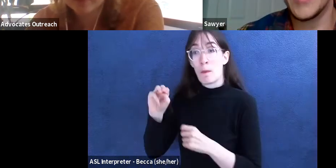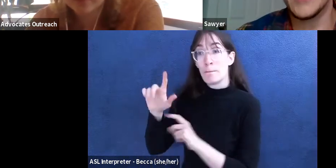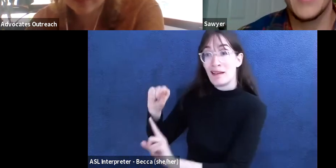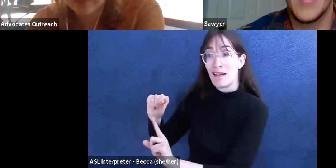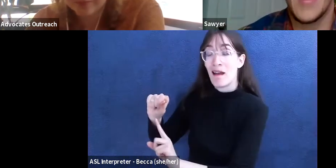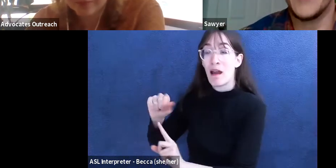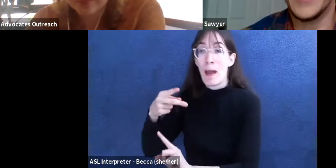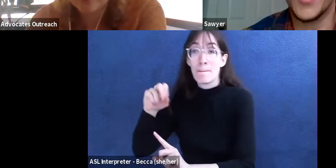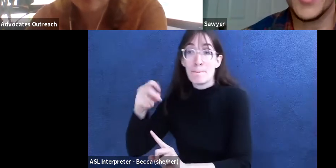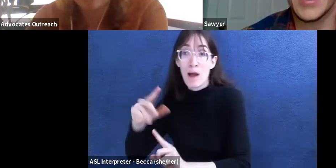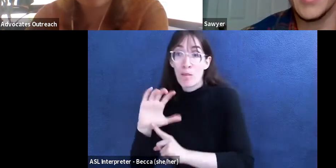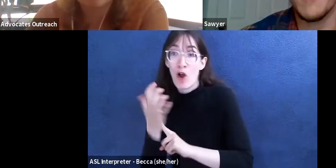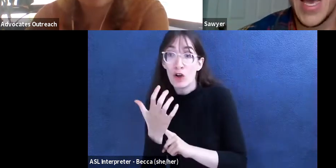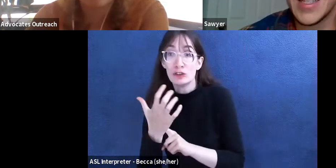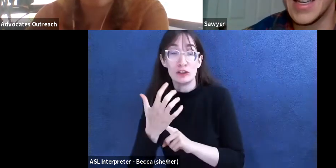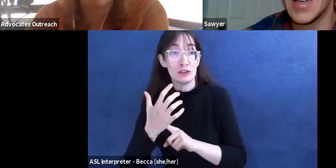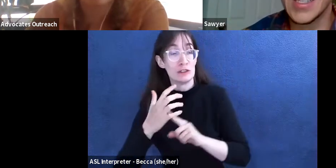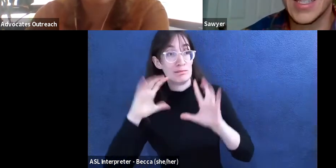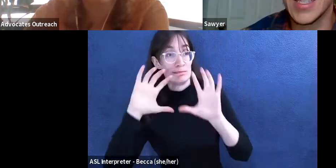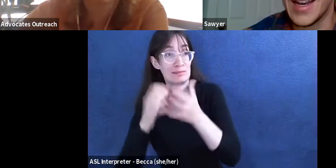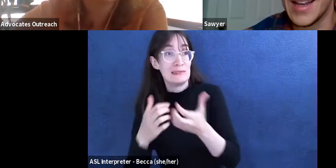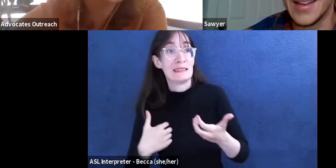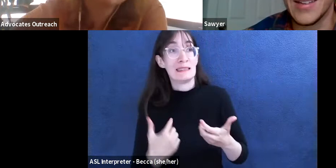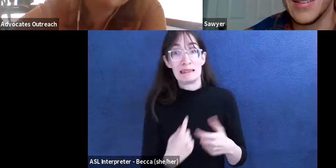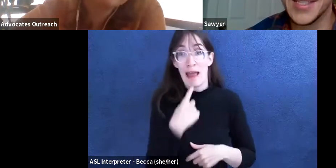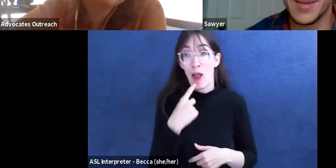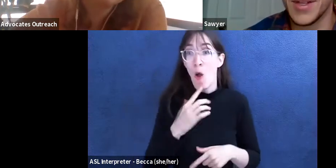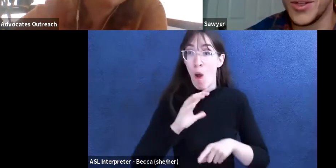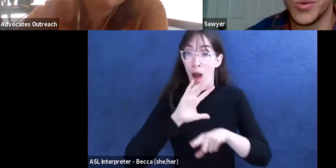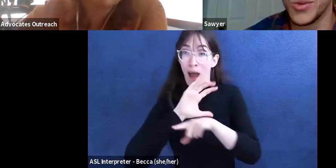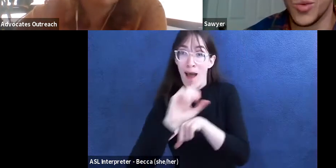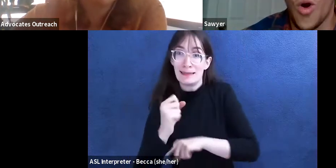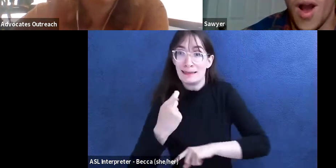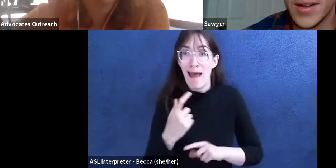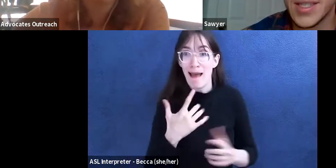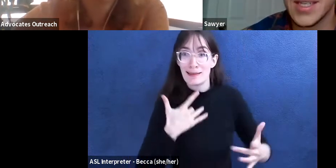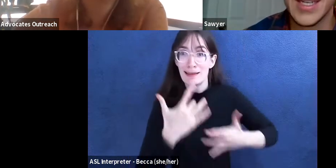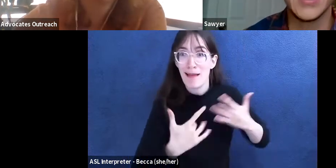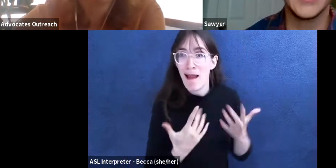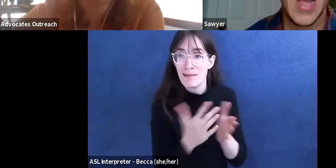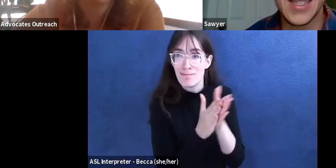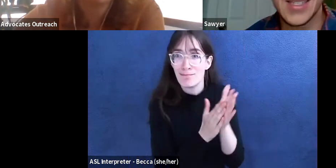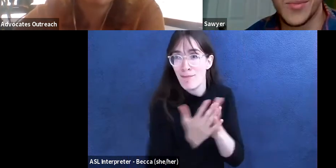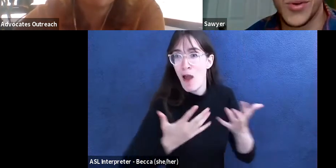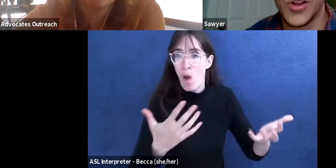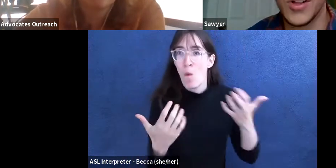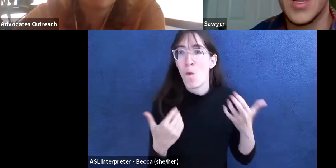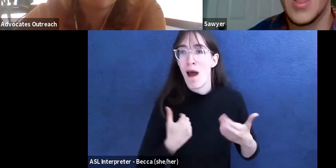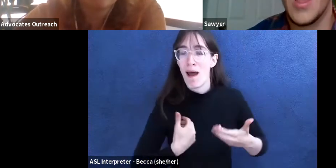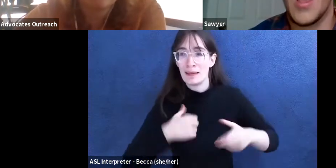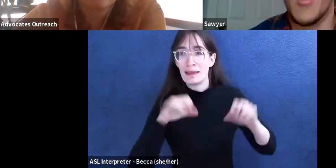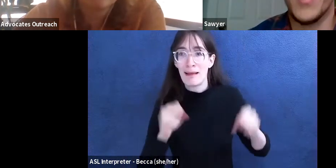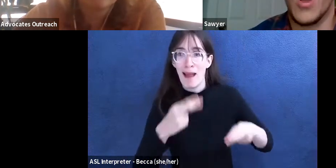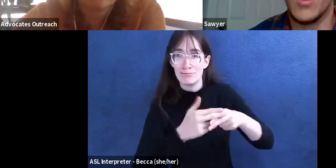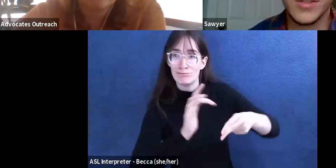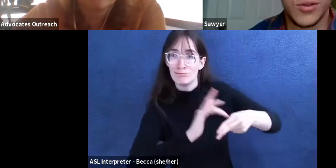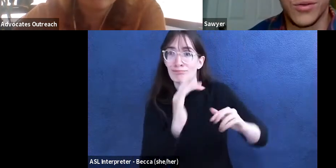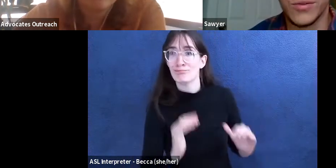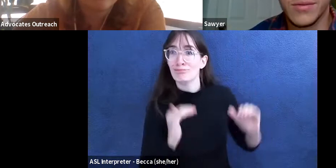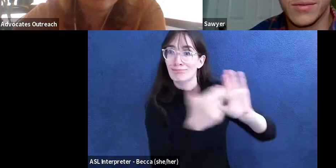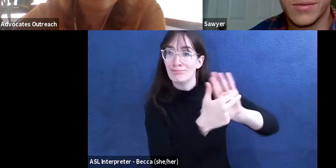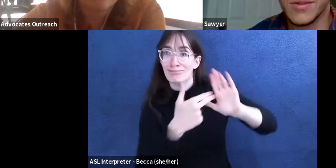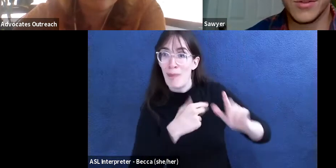like, oh, it's bad and risky and wrong and don't do it. And you know, you'll be in trouble, you'll get someone pregnant,